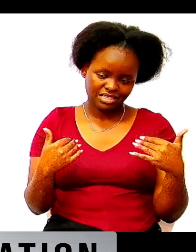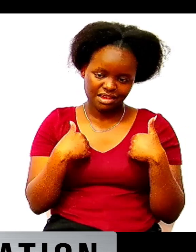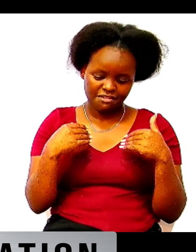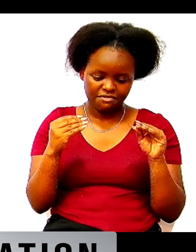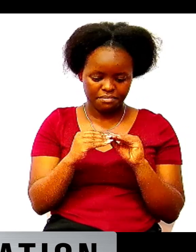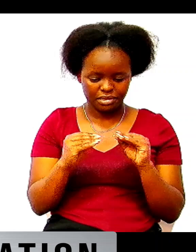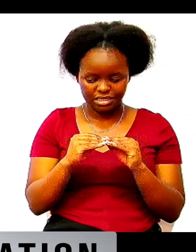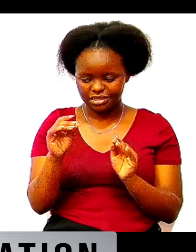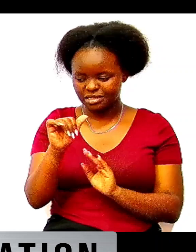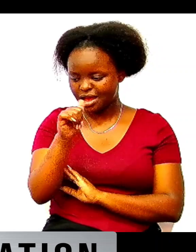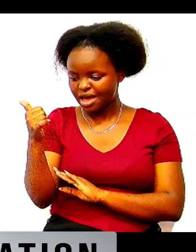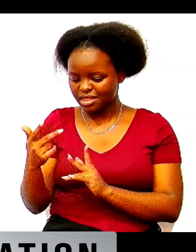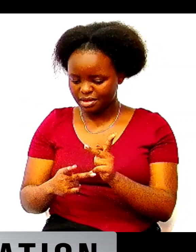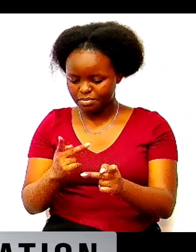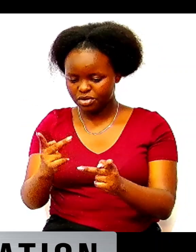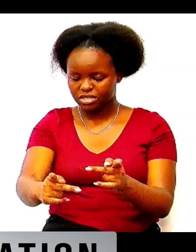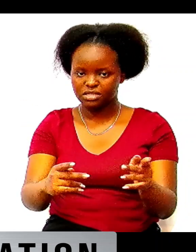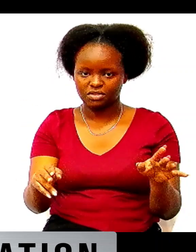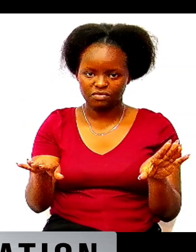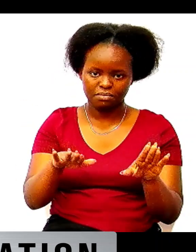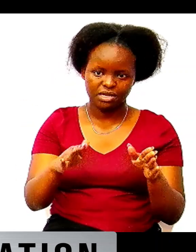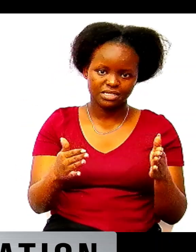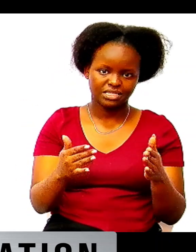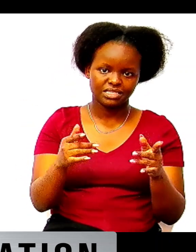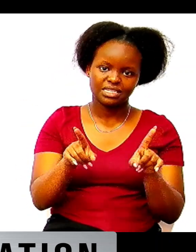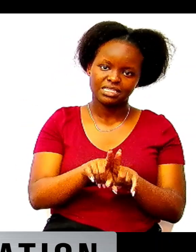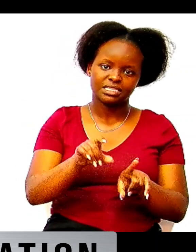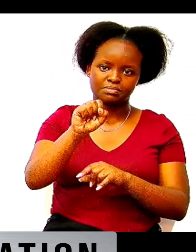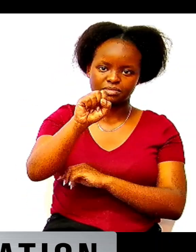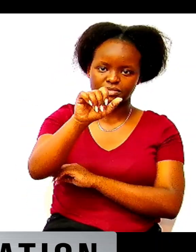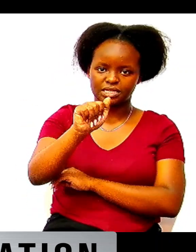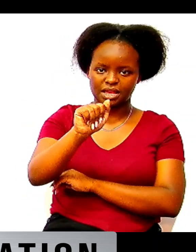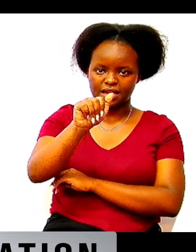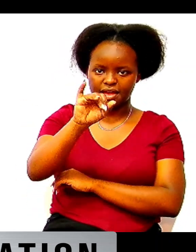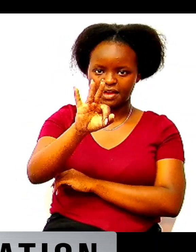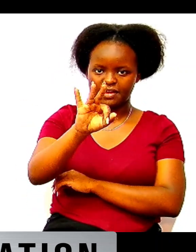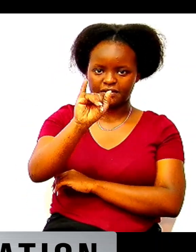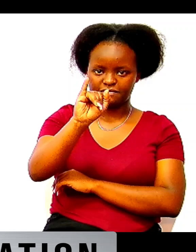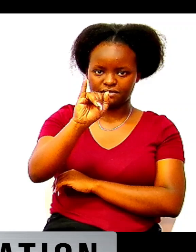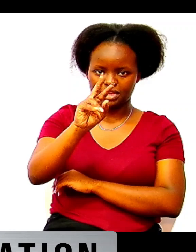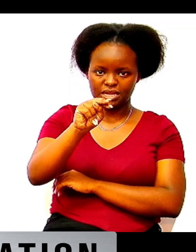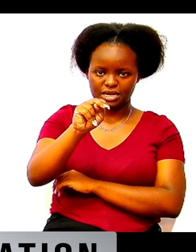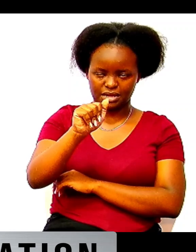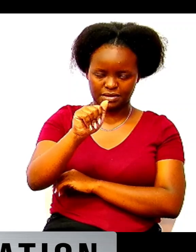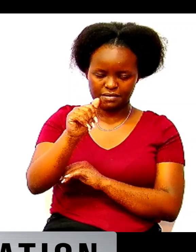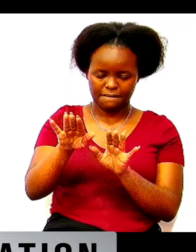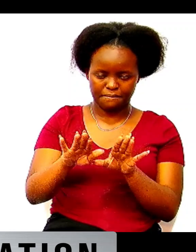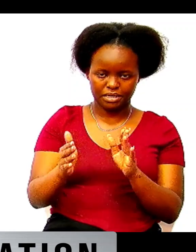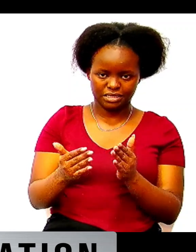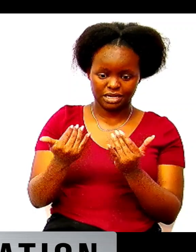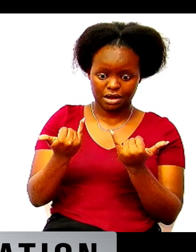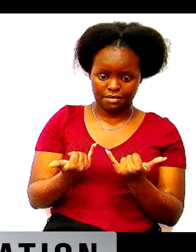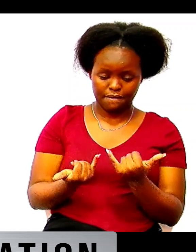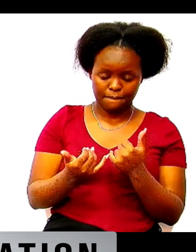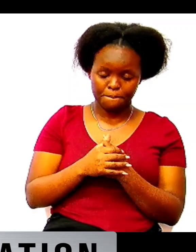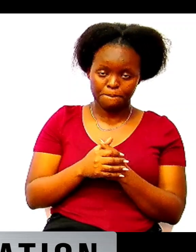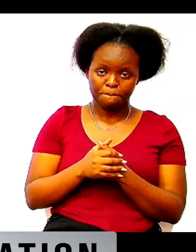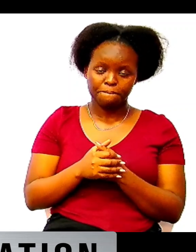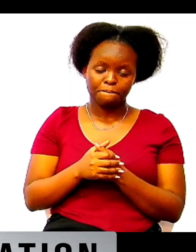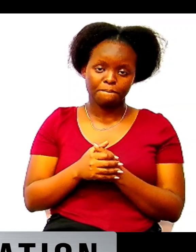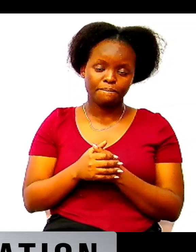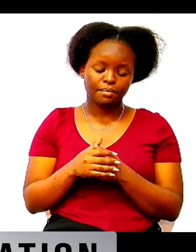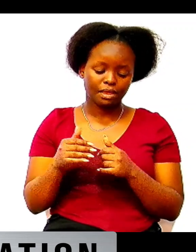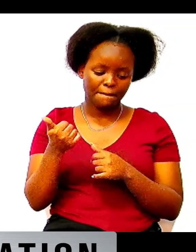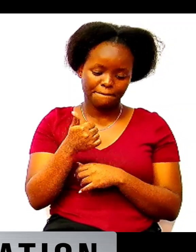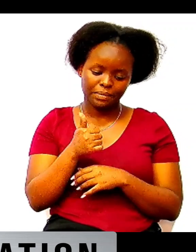other progressive parties like Safina Party. We've had meetings with Safina Party for now. We are still